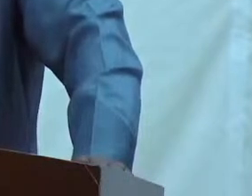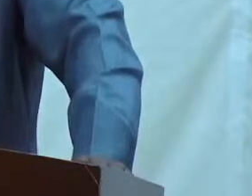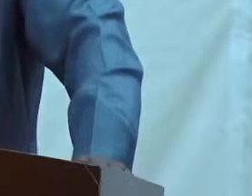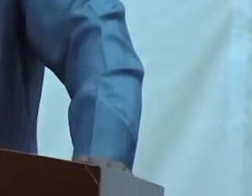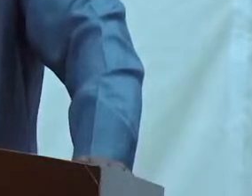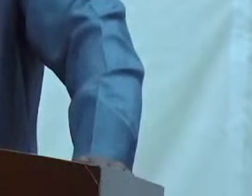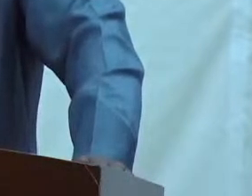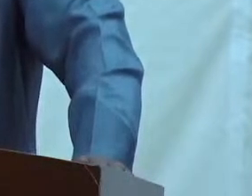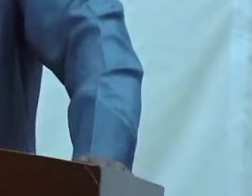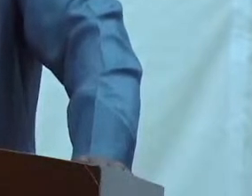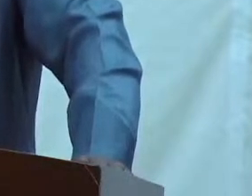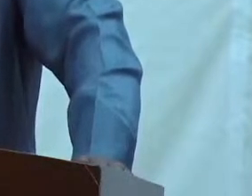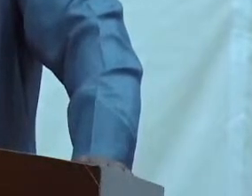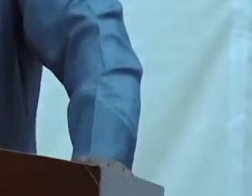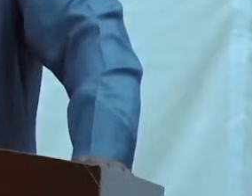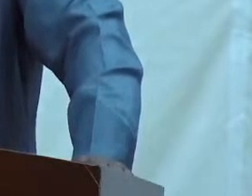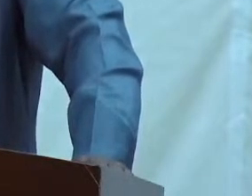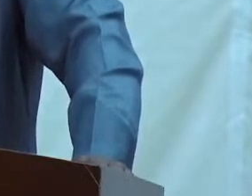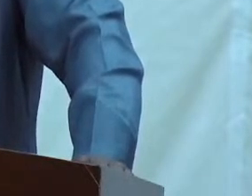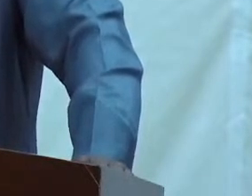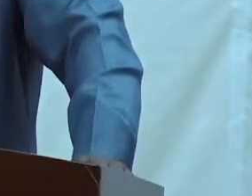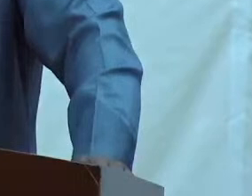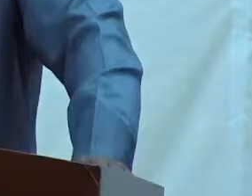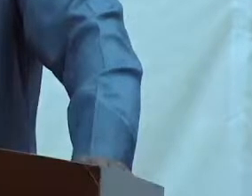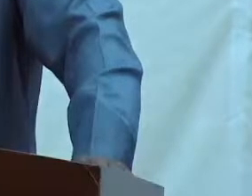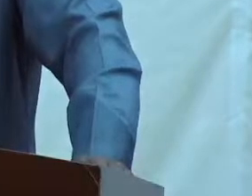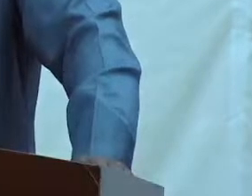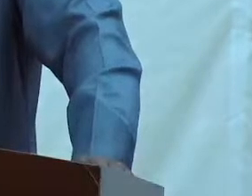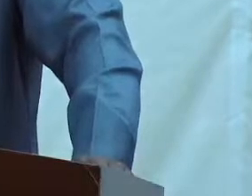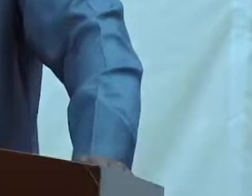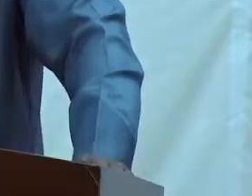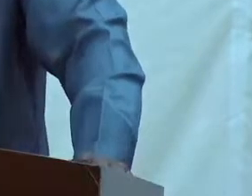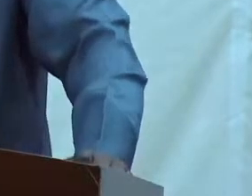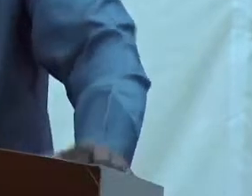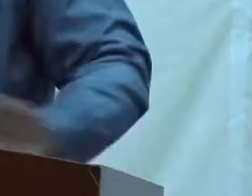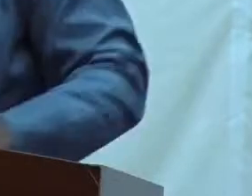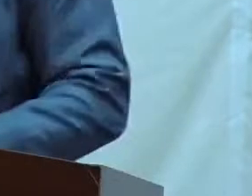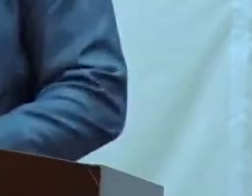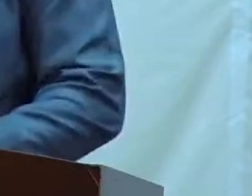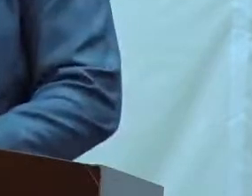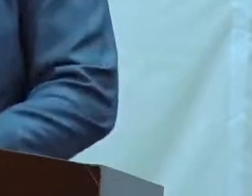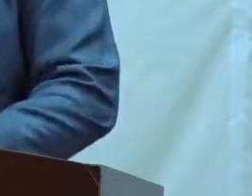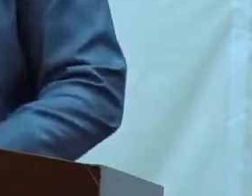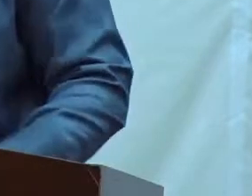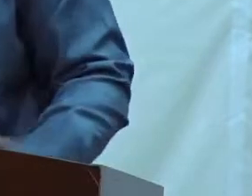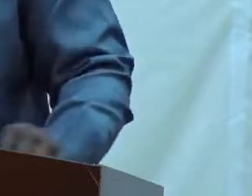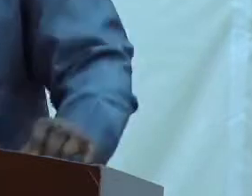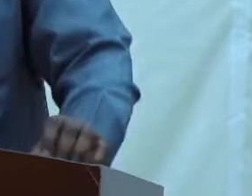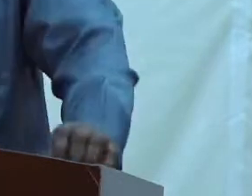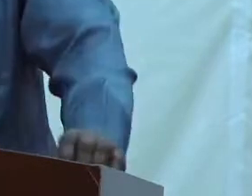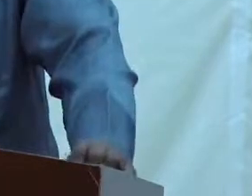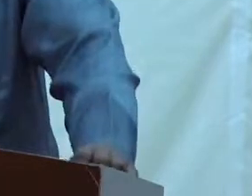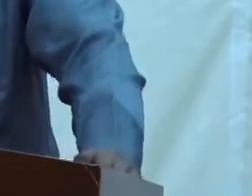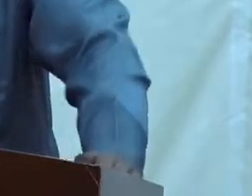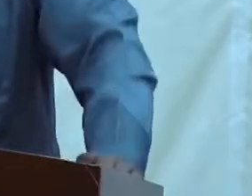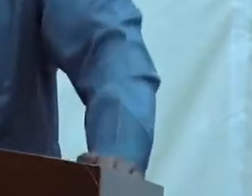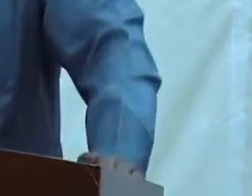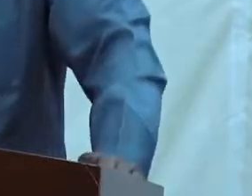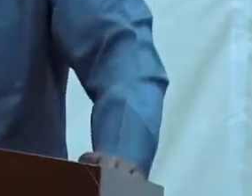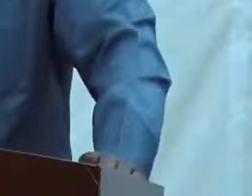network that collects, analyzes, and disseminates public opinion data on political and